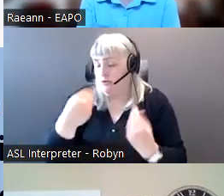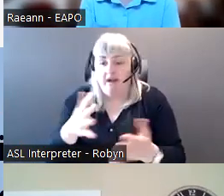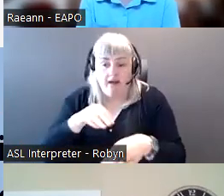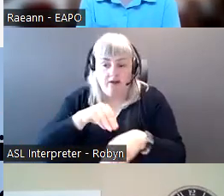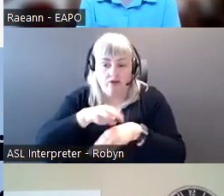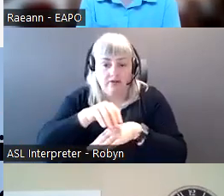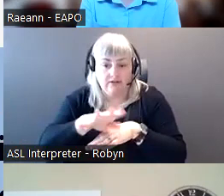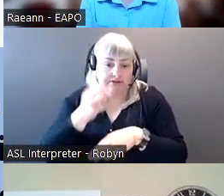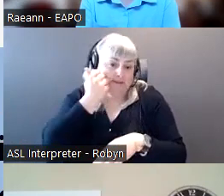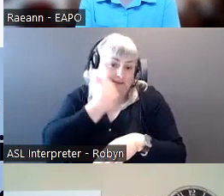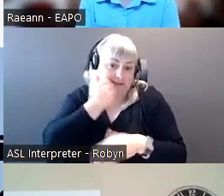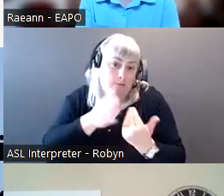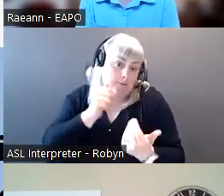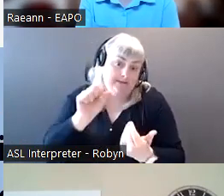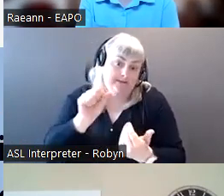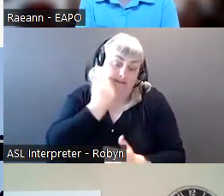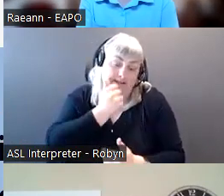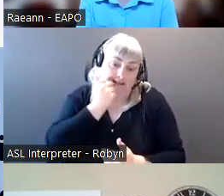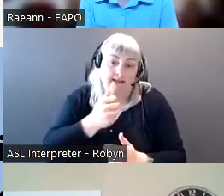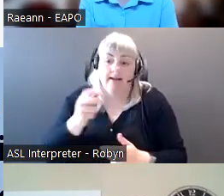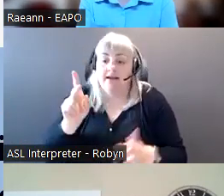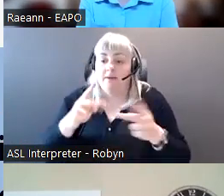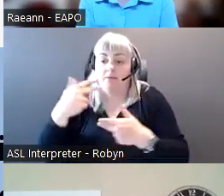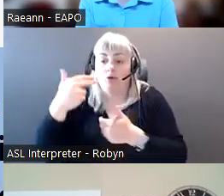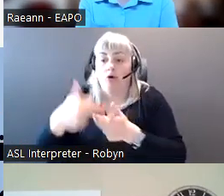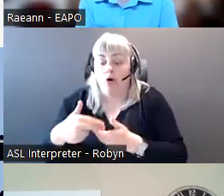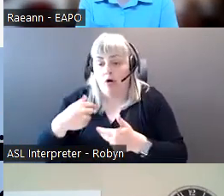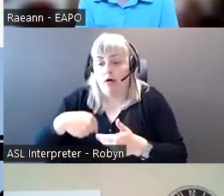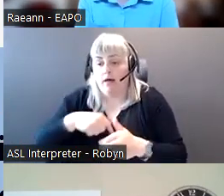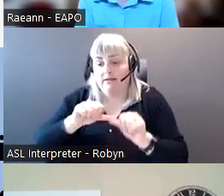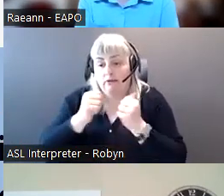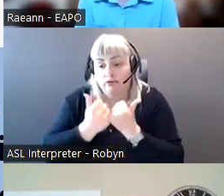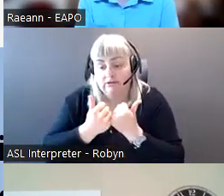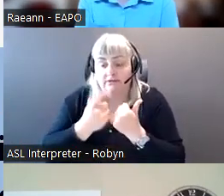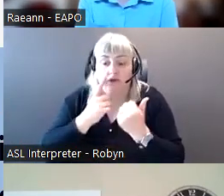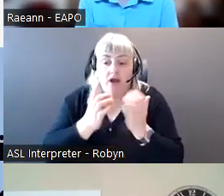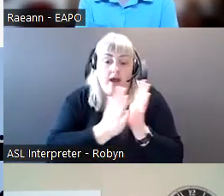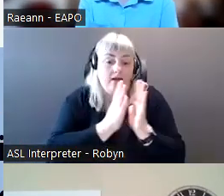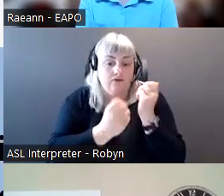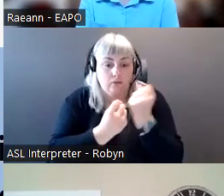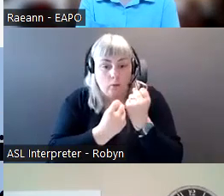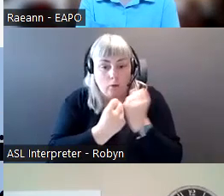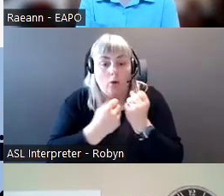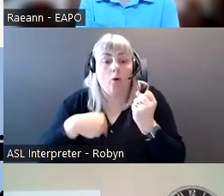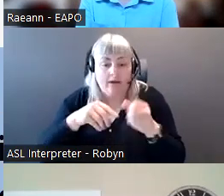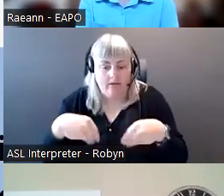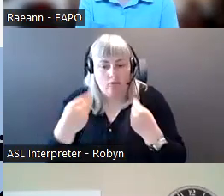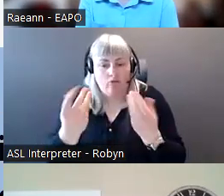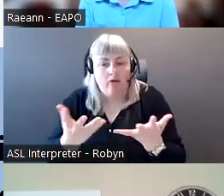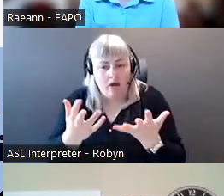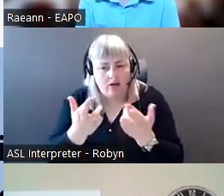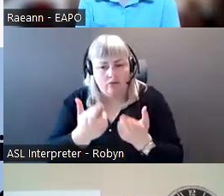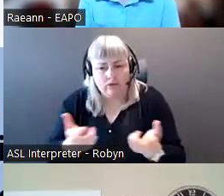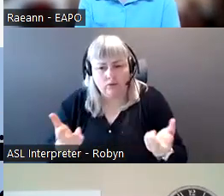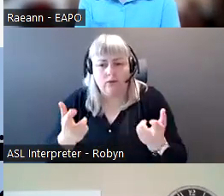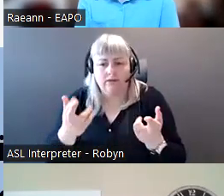day. People calling us, agencies asking for support, and we can provide that information or referral for